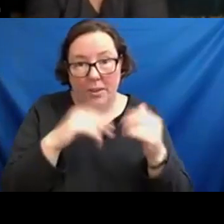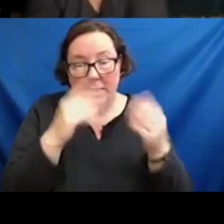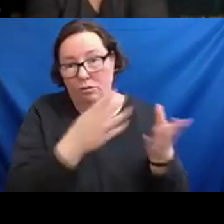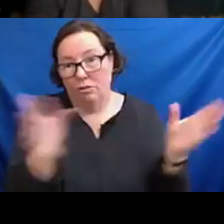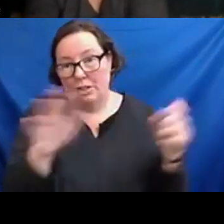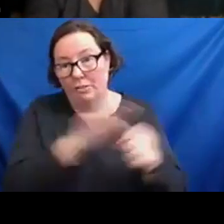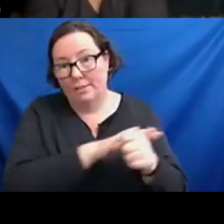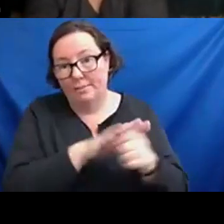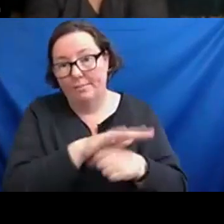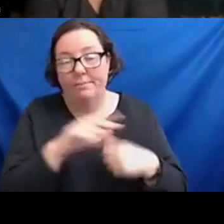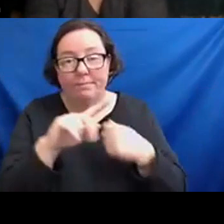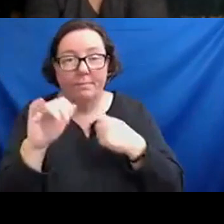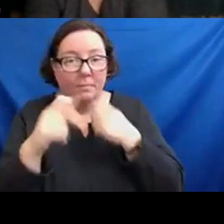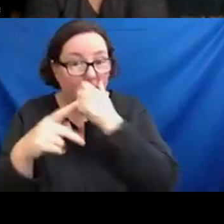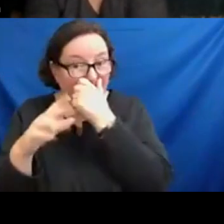to